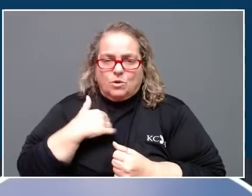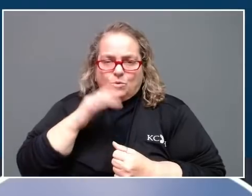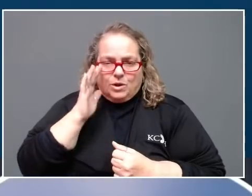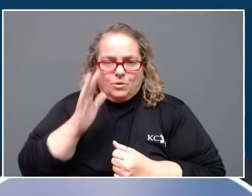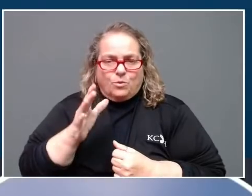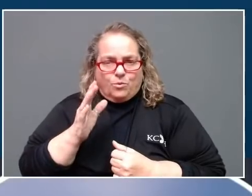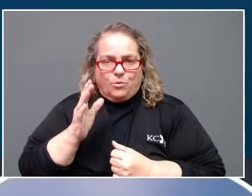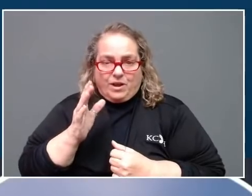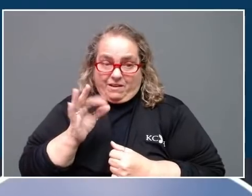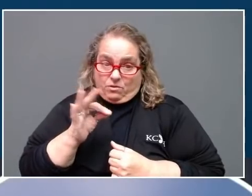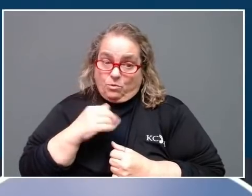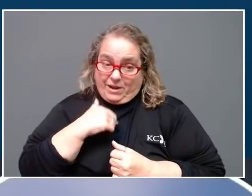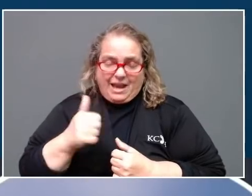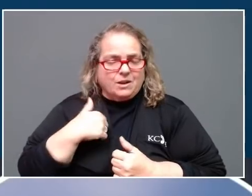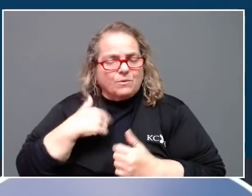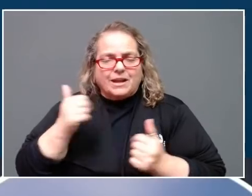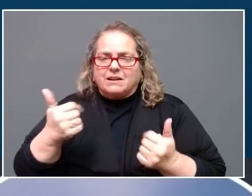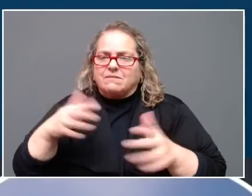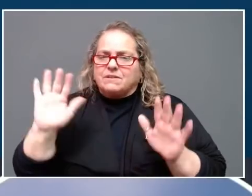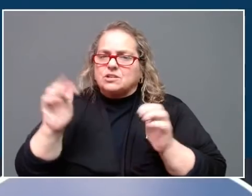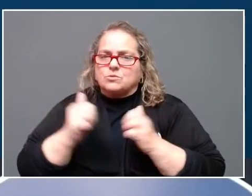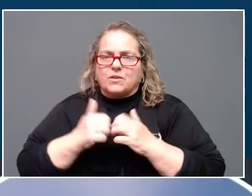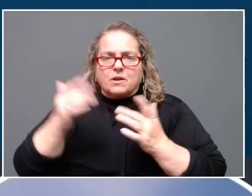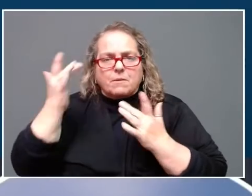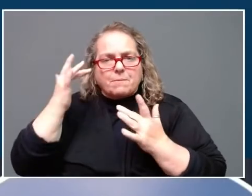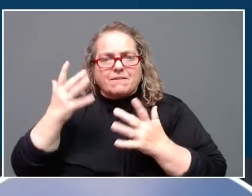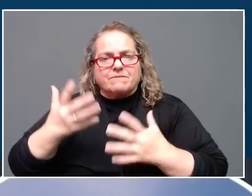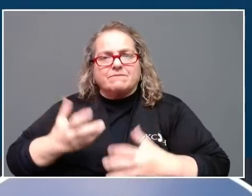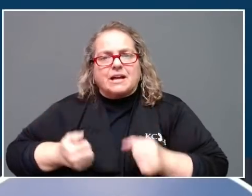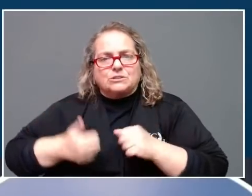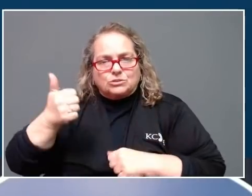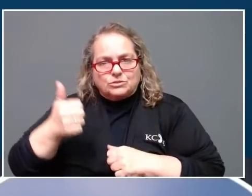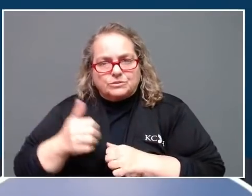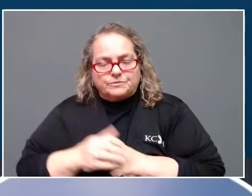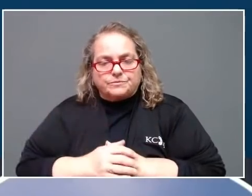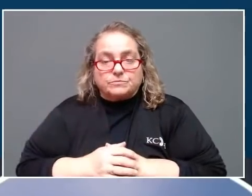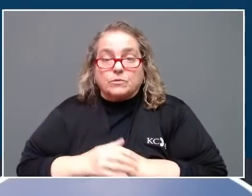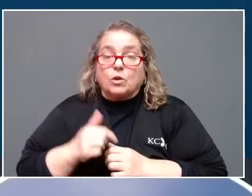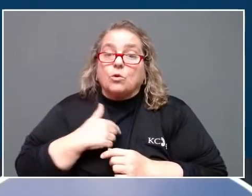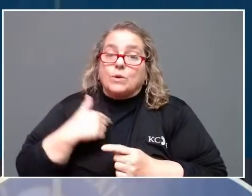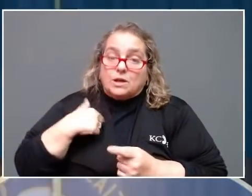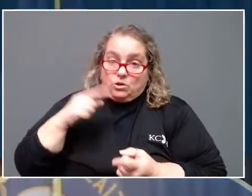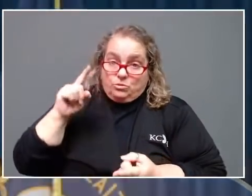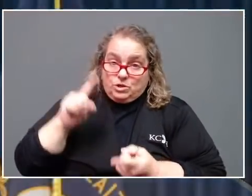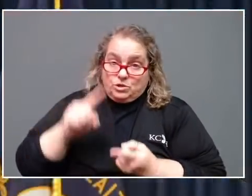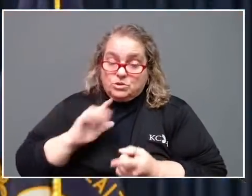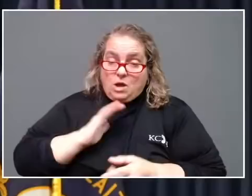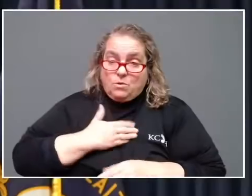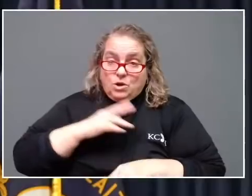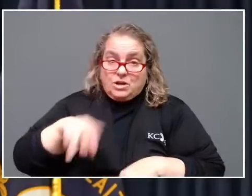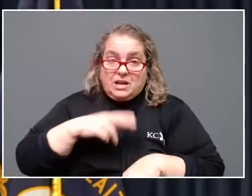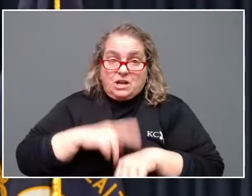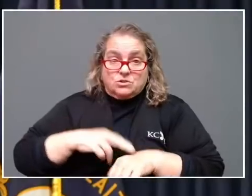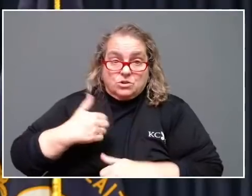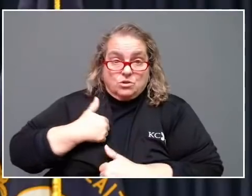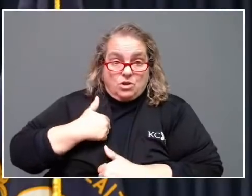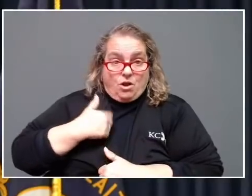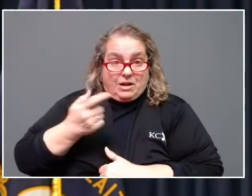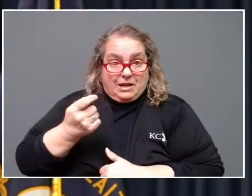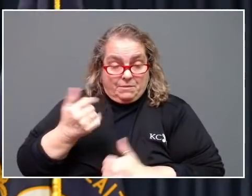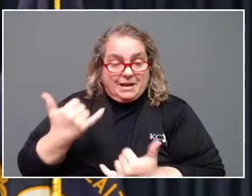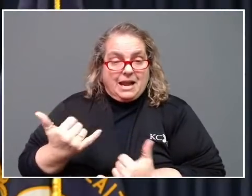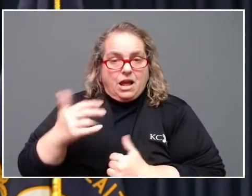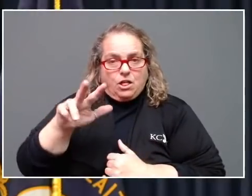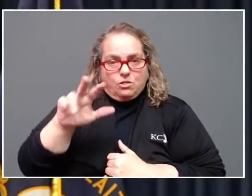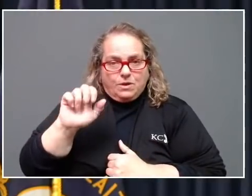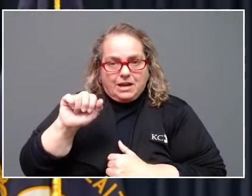that much faster. We've been able to reduce our National Guard force a little bit, now 318